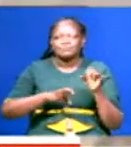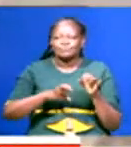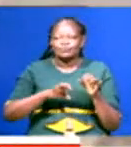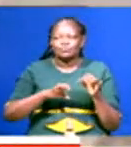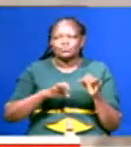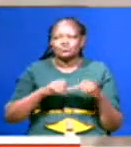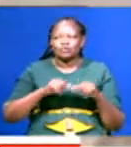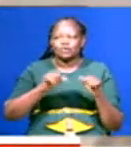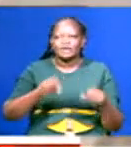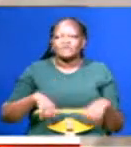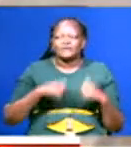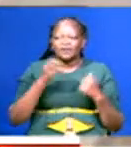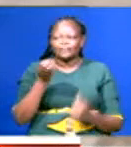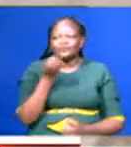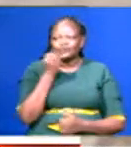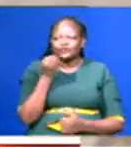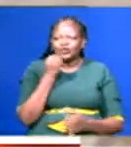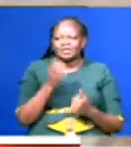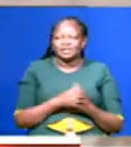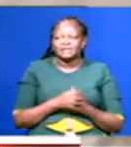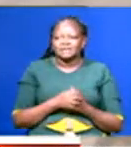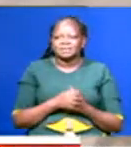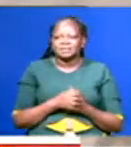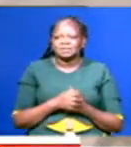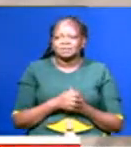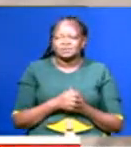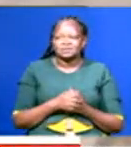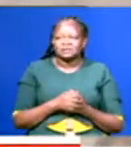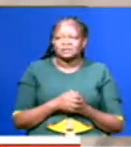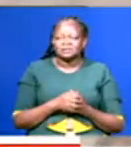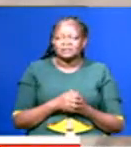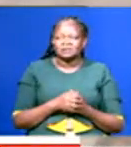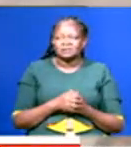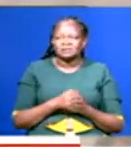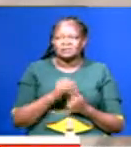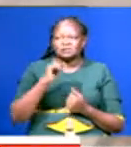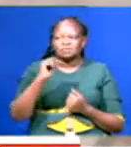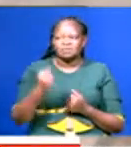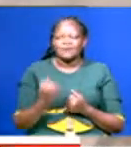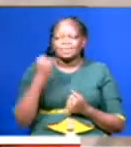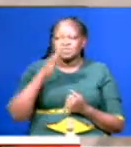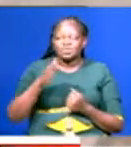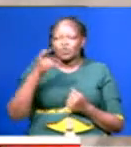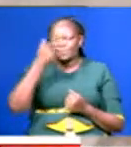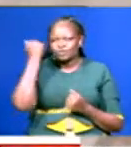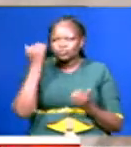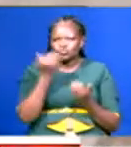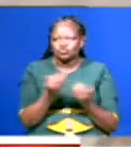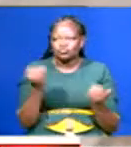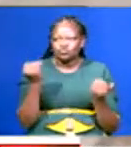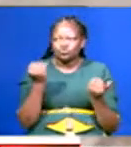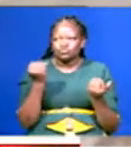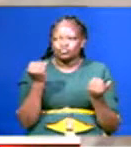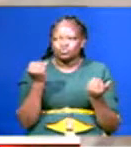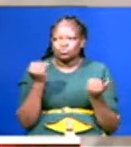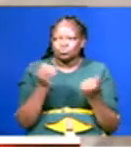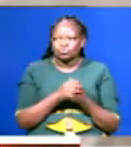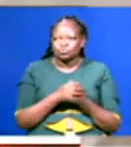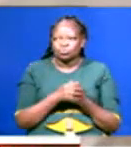Chakula. Wanawake tu tunaumuka kabisa wanawake kwa sababu wana mtoto anaamuke uji hata pale